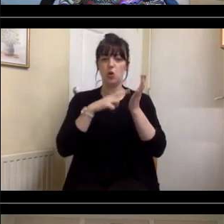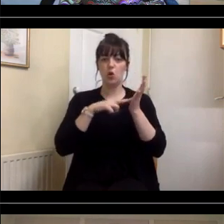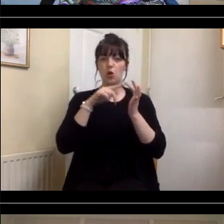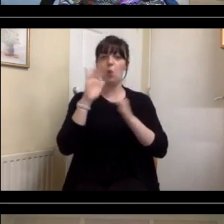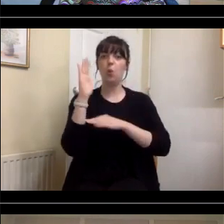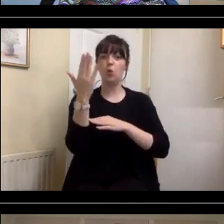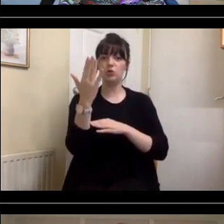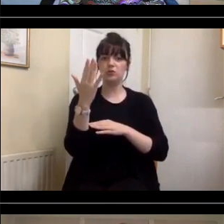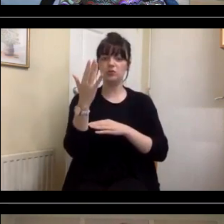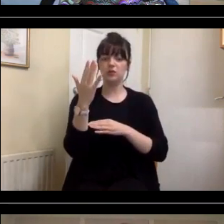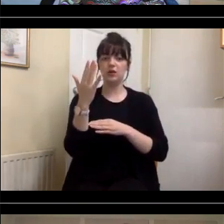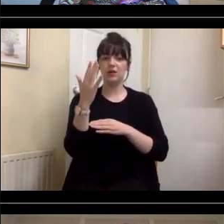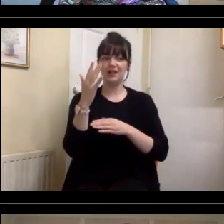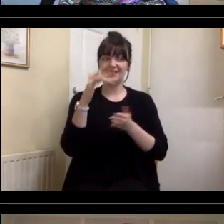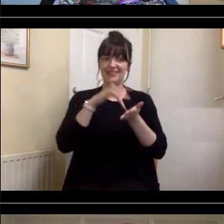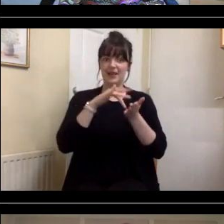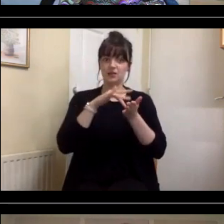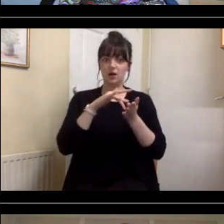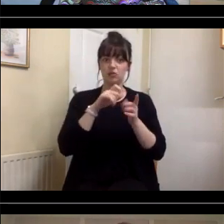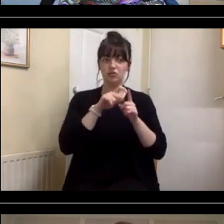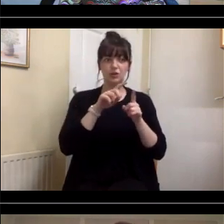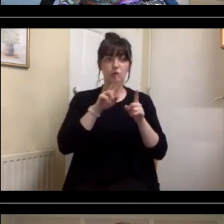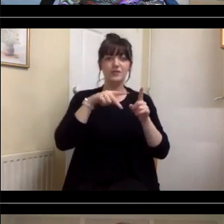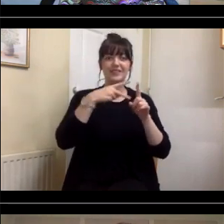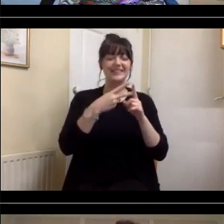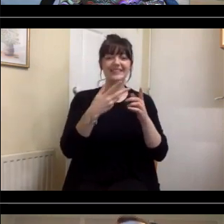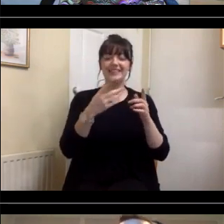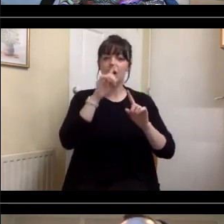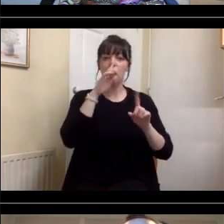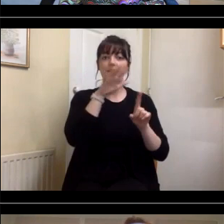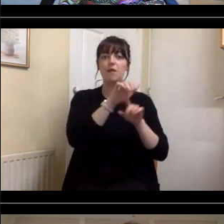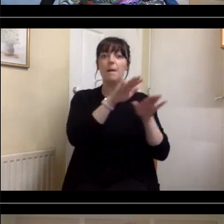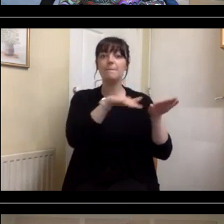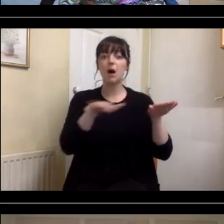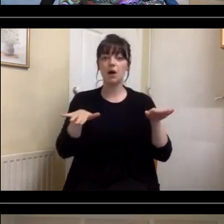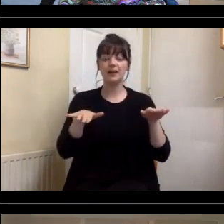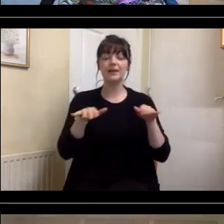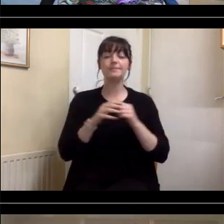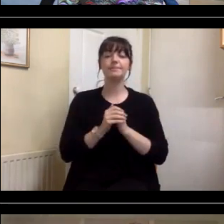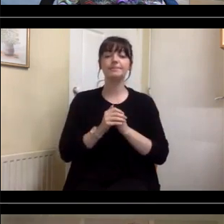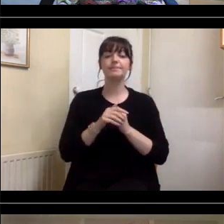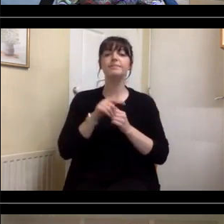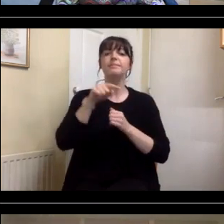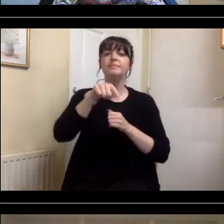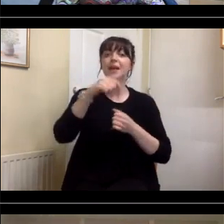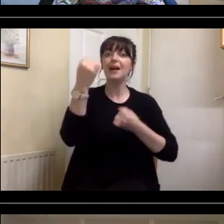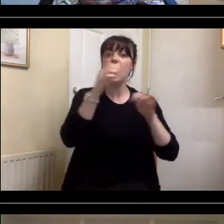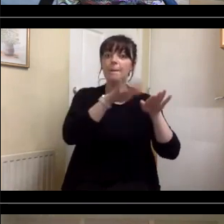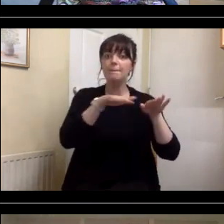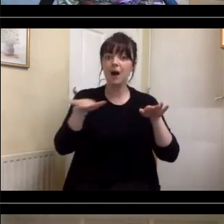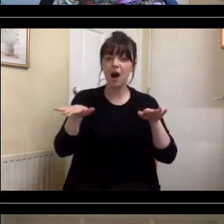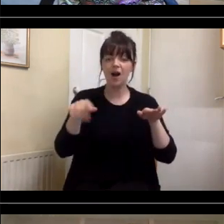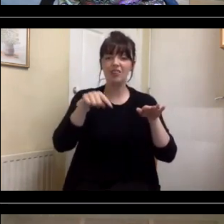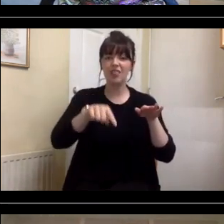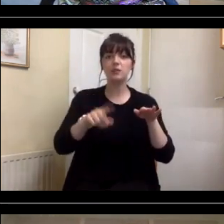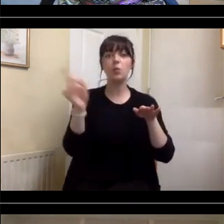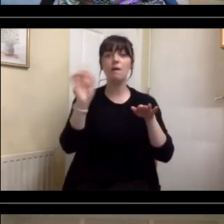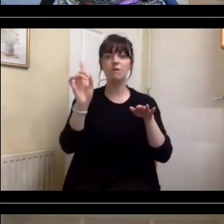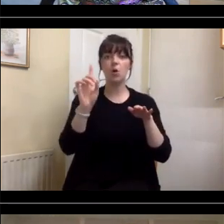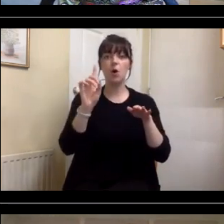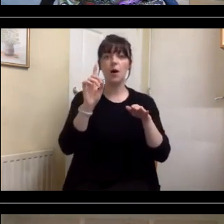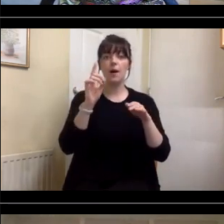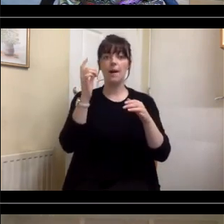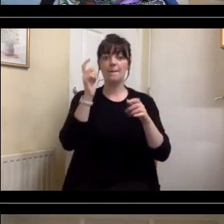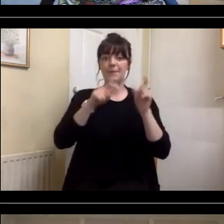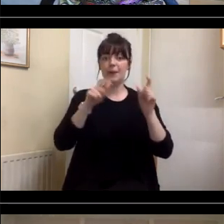from. The car parks, it's to provide another point to explore the local area. There will